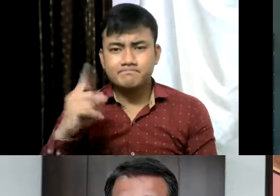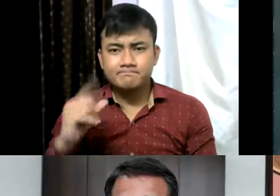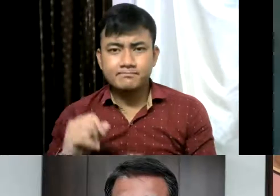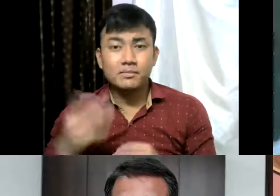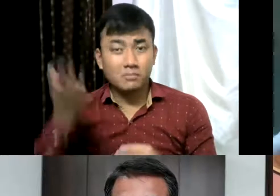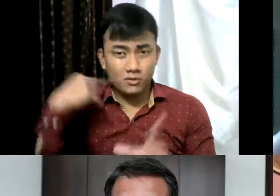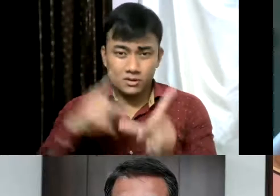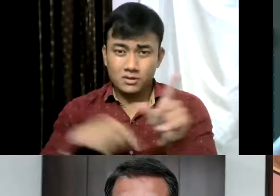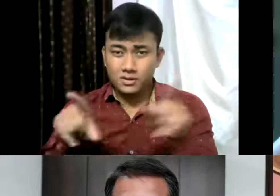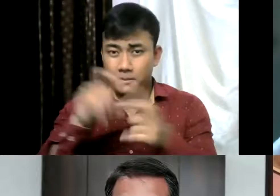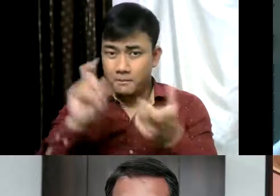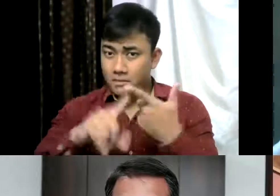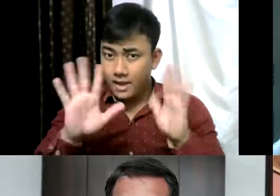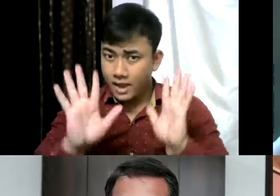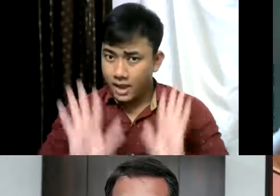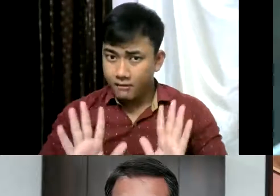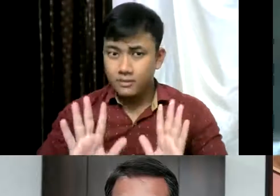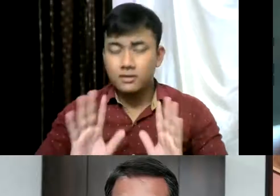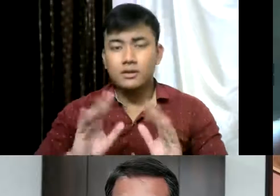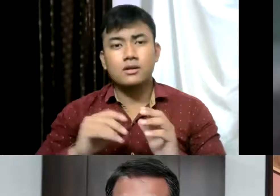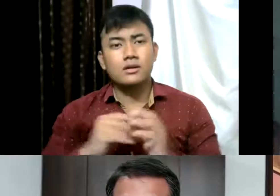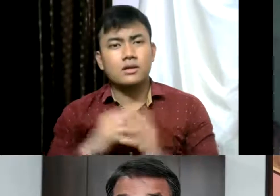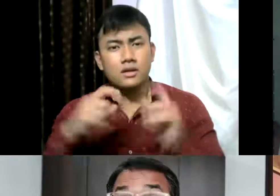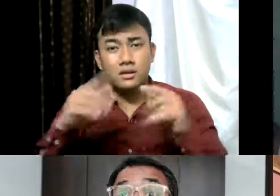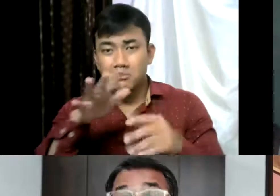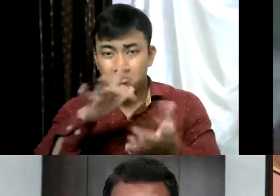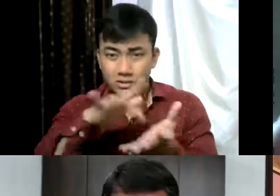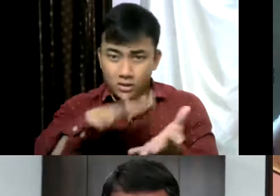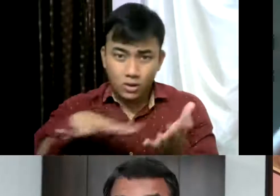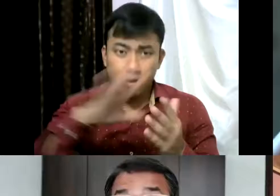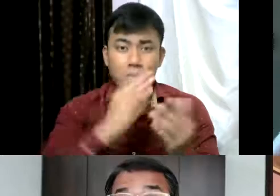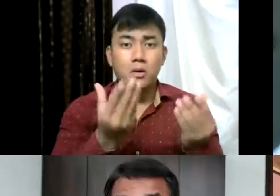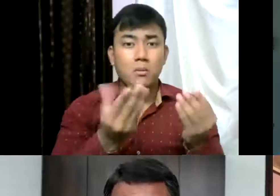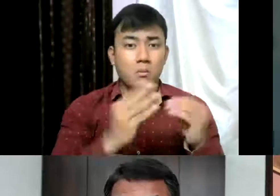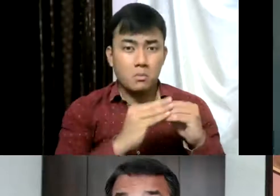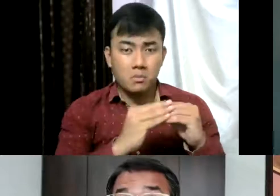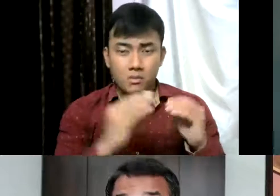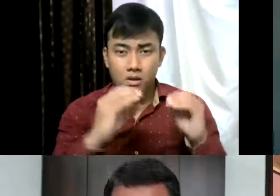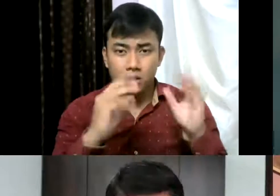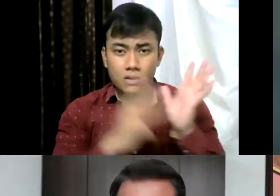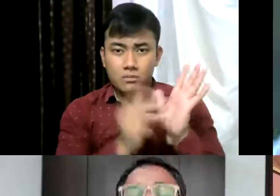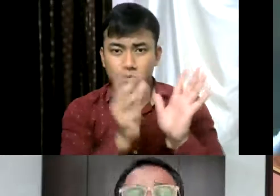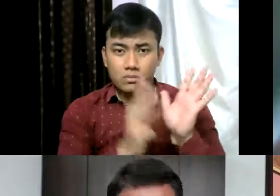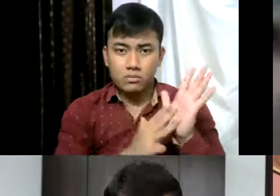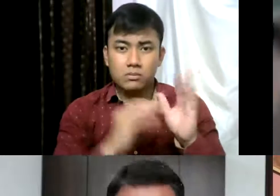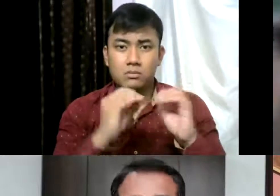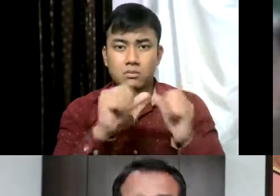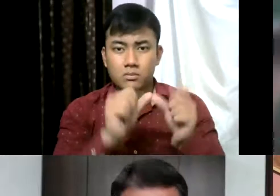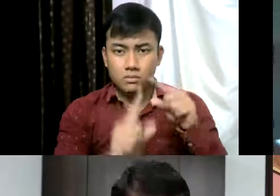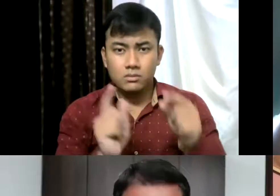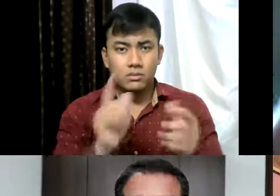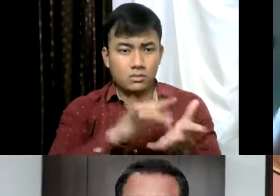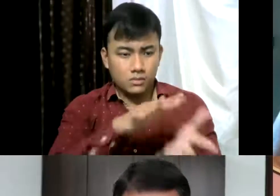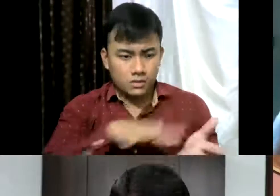And as you were speaking, I could only remember how Mumbai seaside faces are always littered with couples under umbrellas. And they're always facing the sea